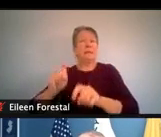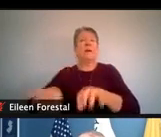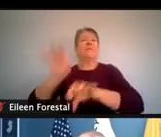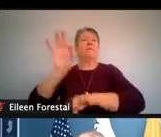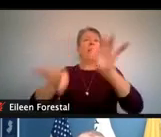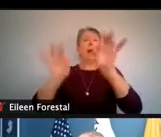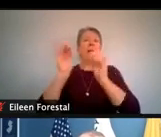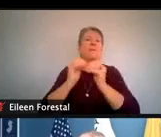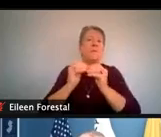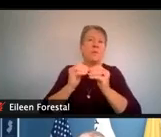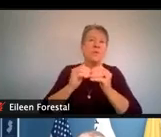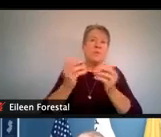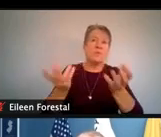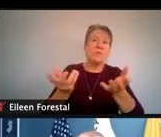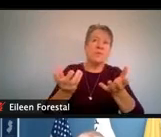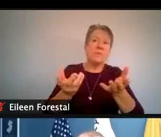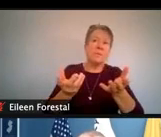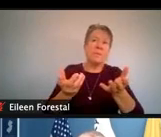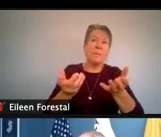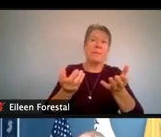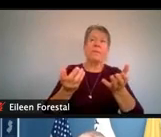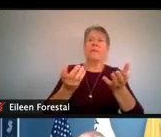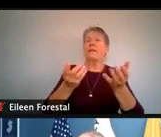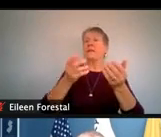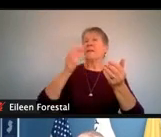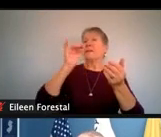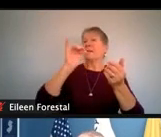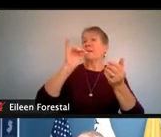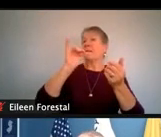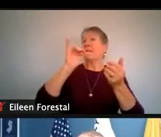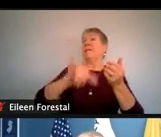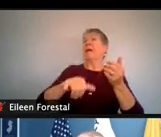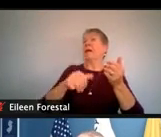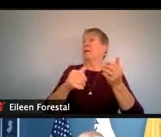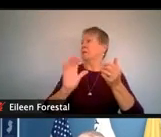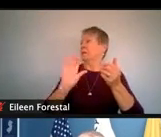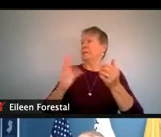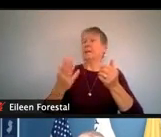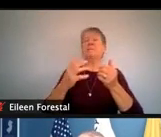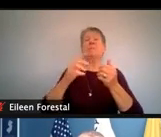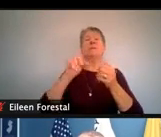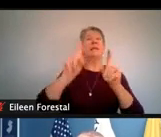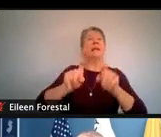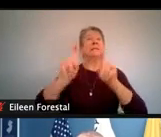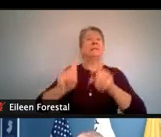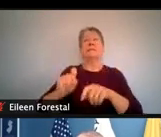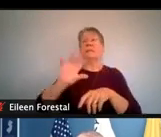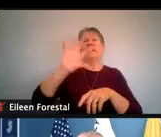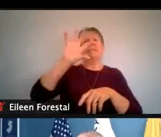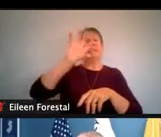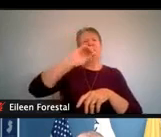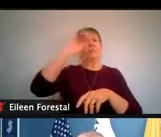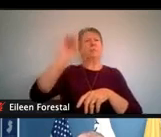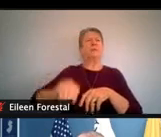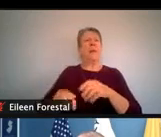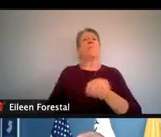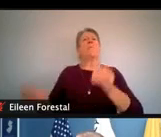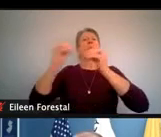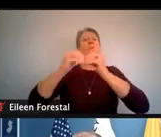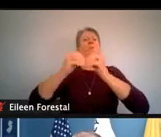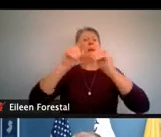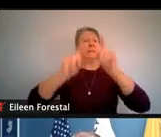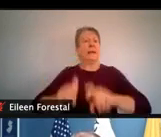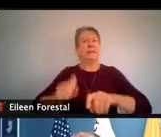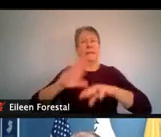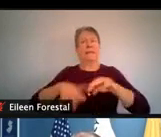higher numbers that we have been printing of late. I'll let Judy give you more color.